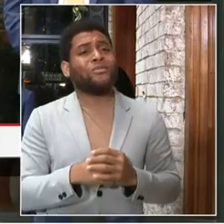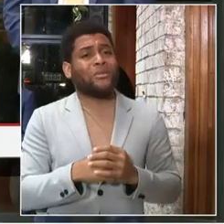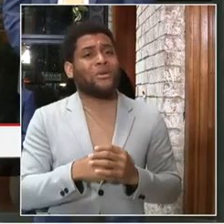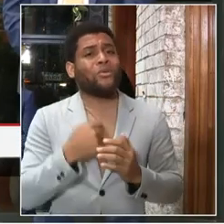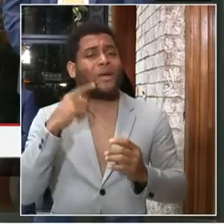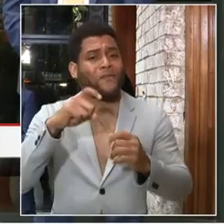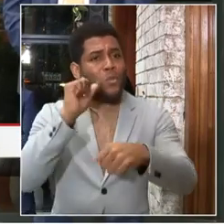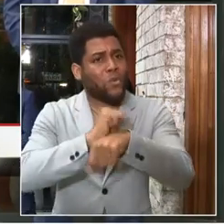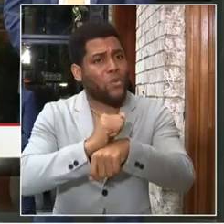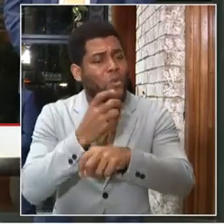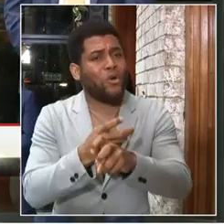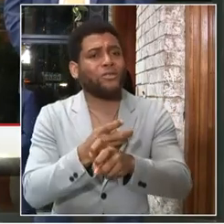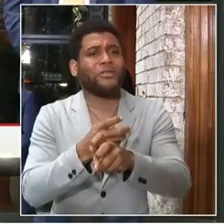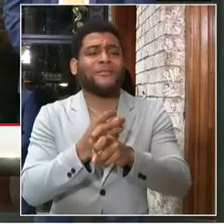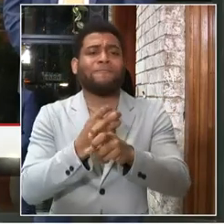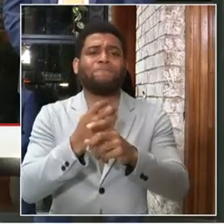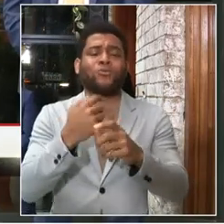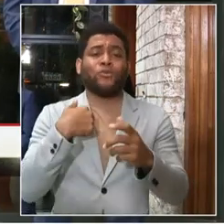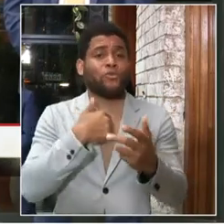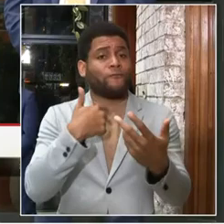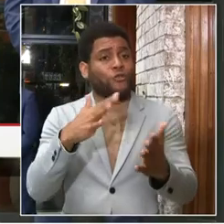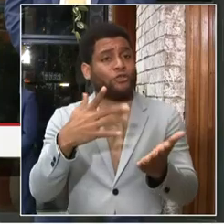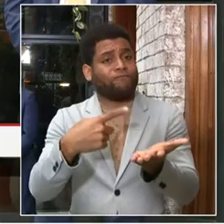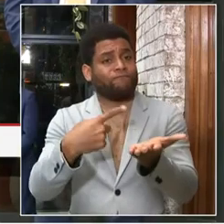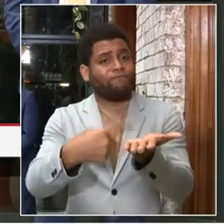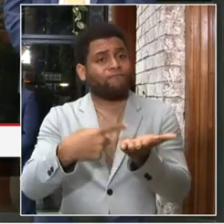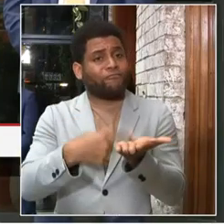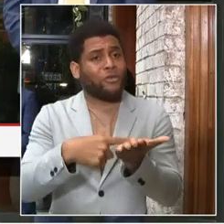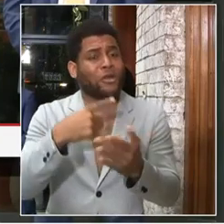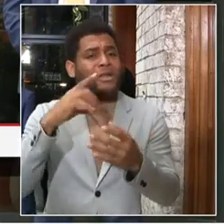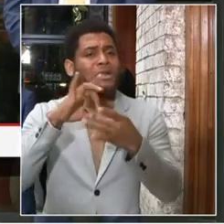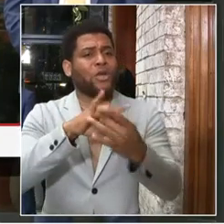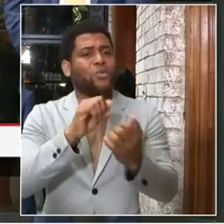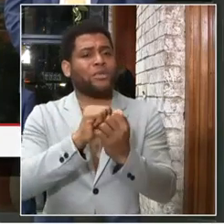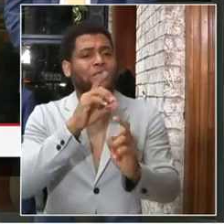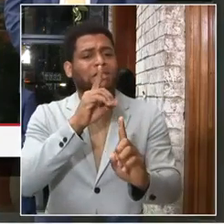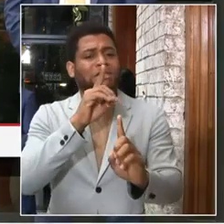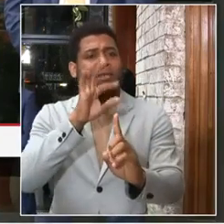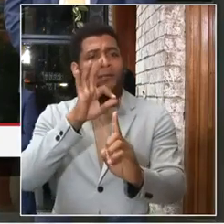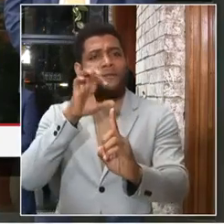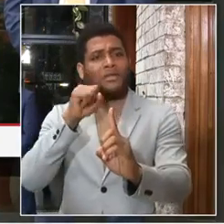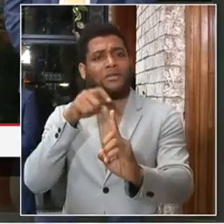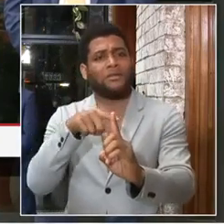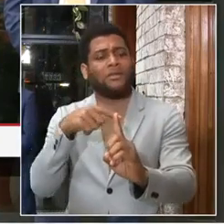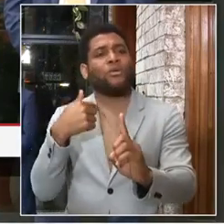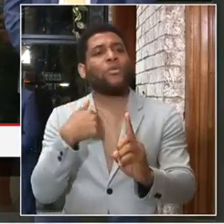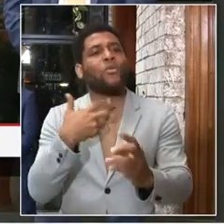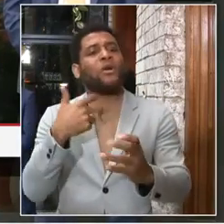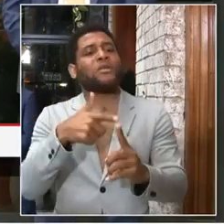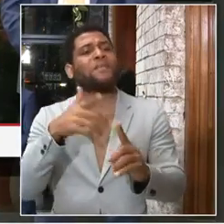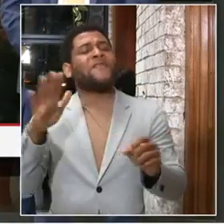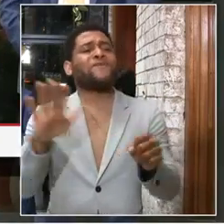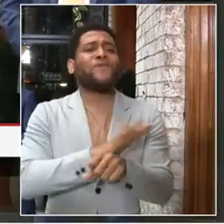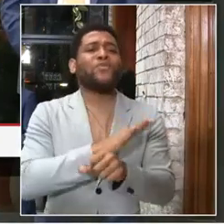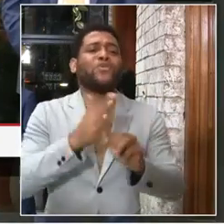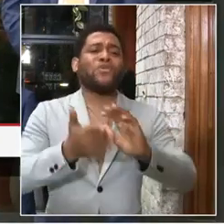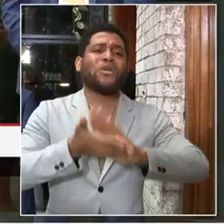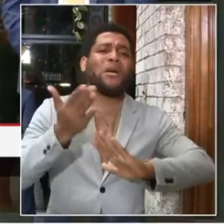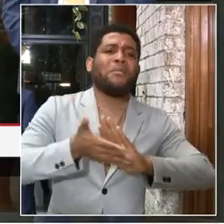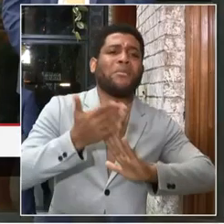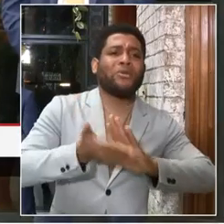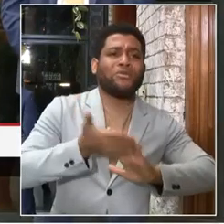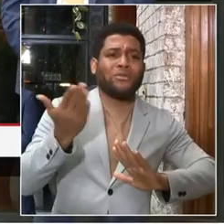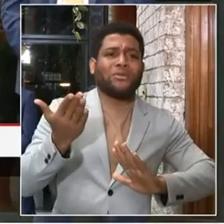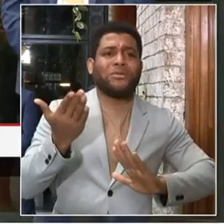had some discussion around DFS, and we want DFS fully operational, but we want it operational